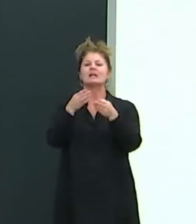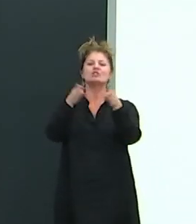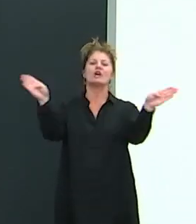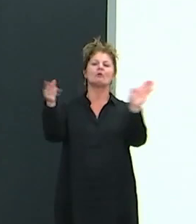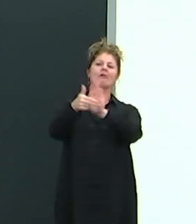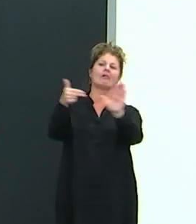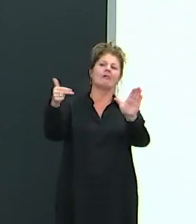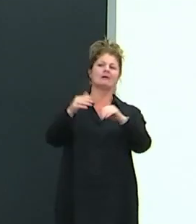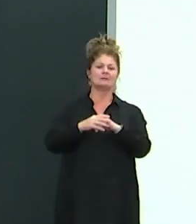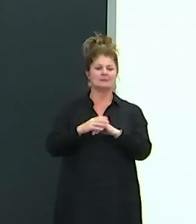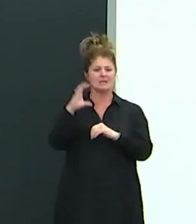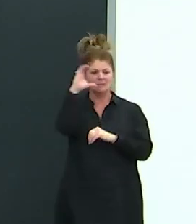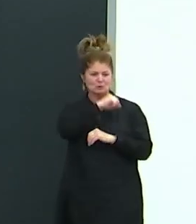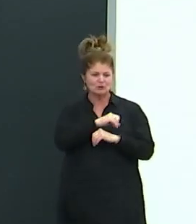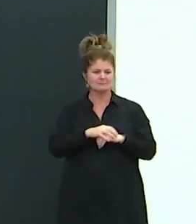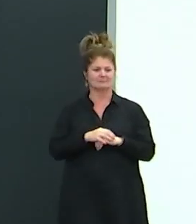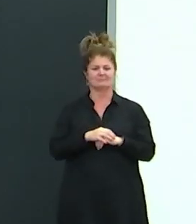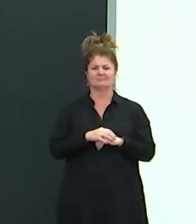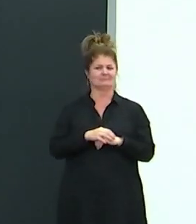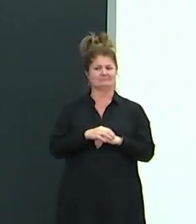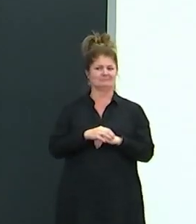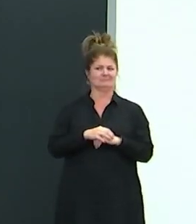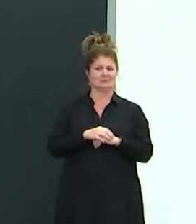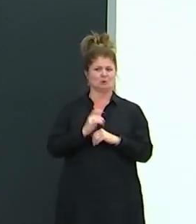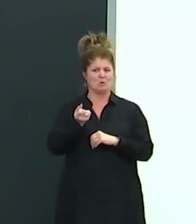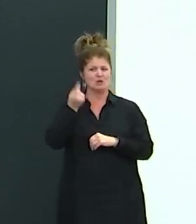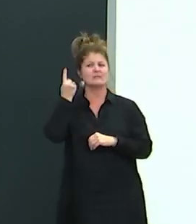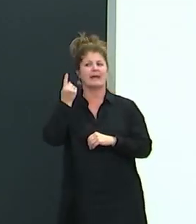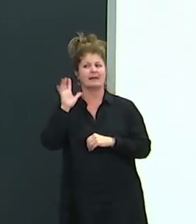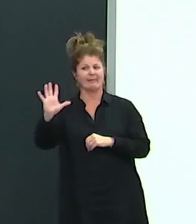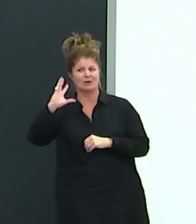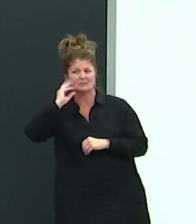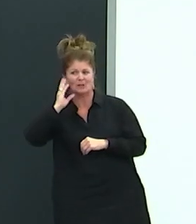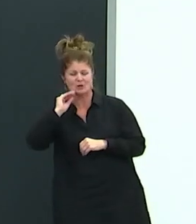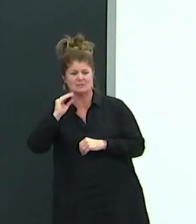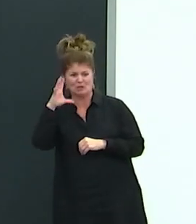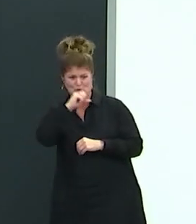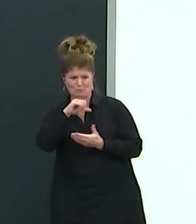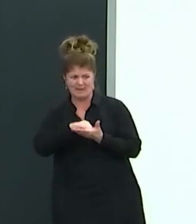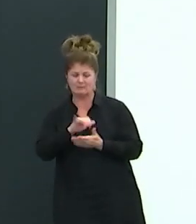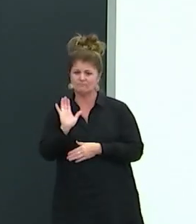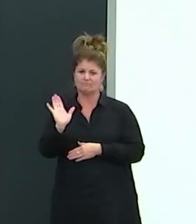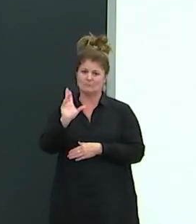trying to not assume that you understand what their experience is,